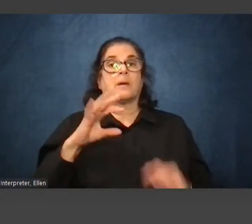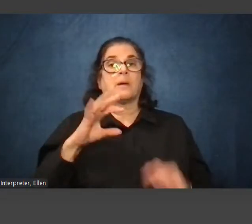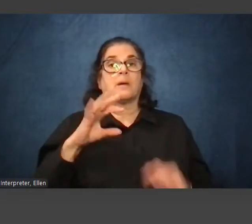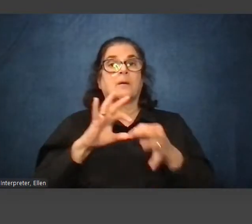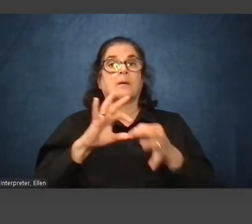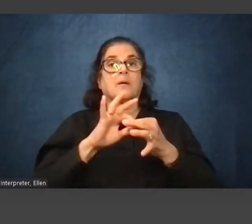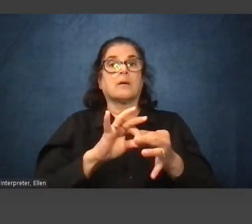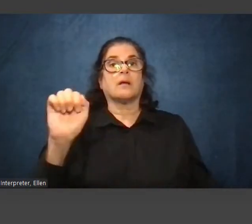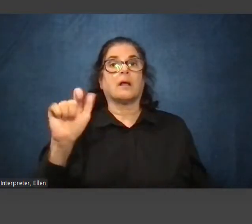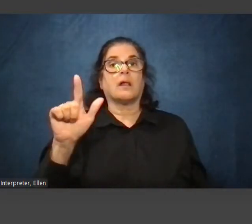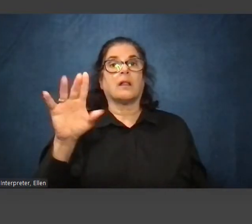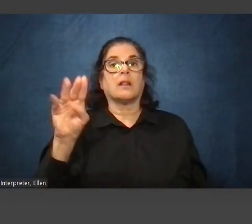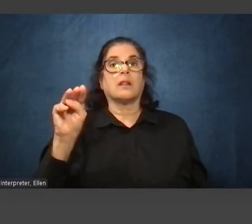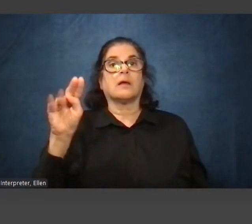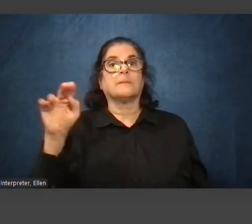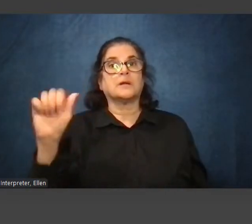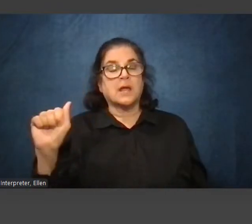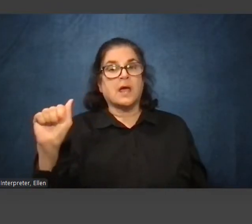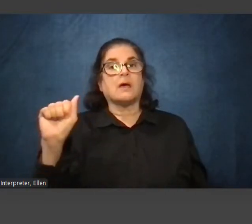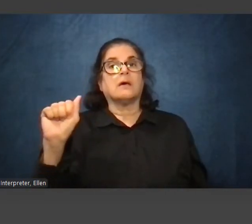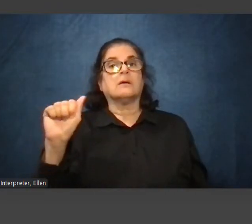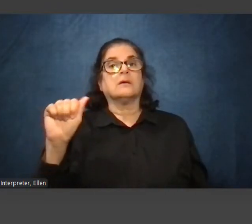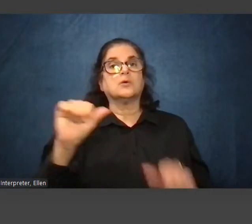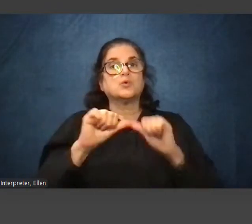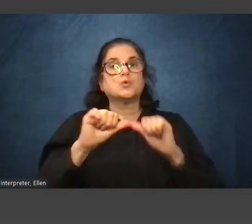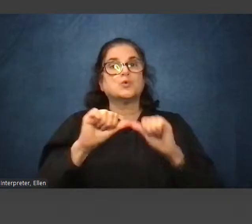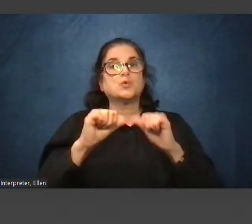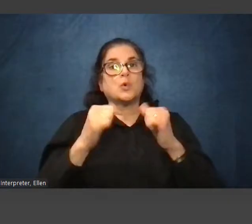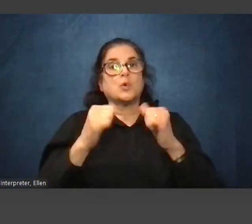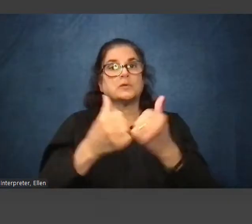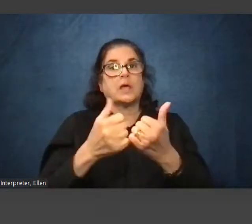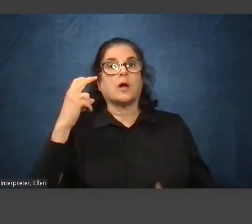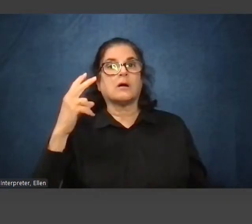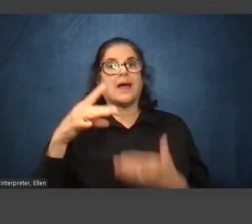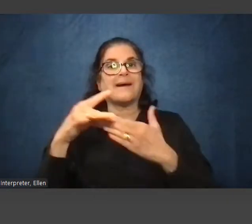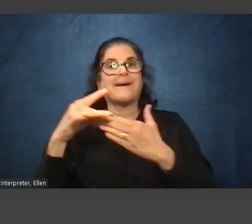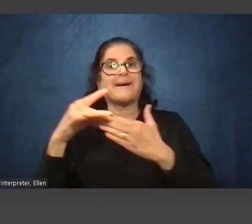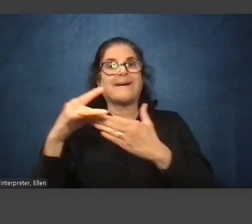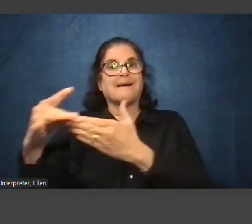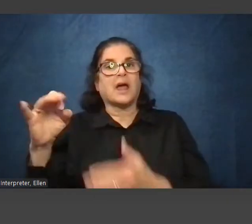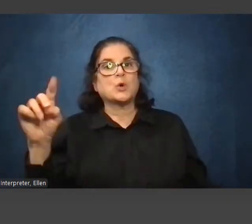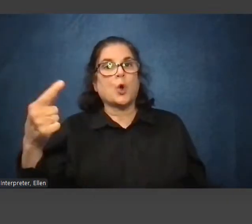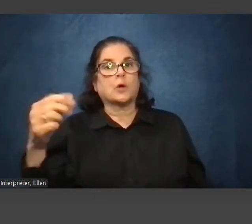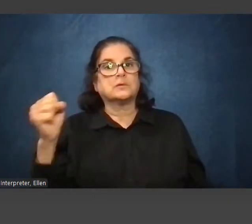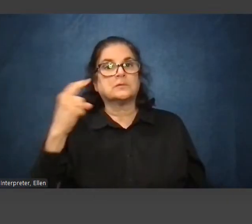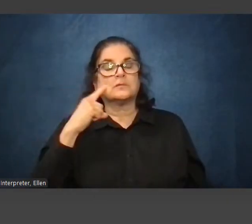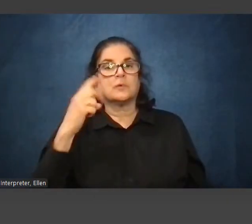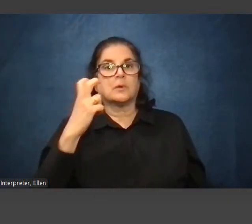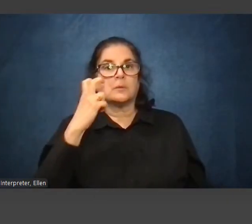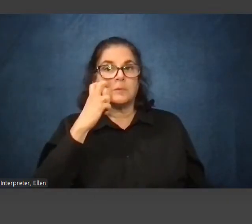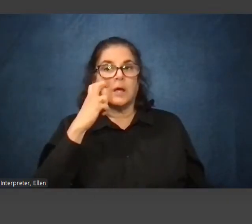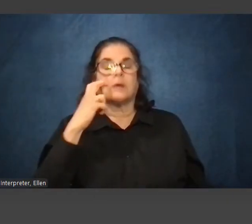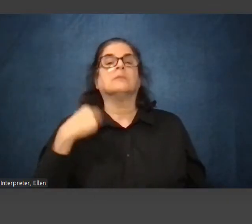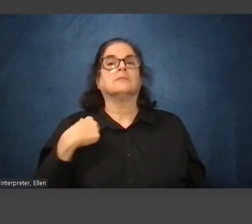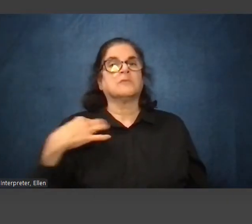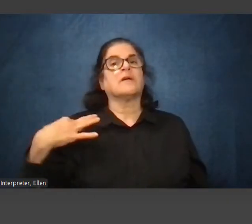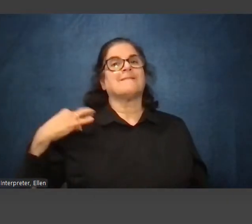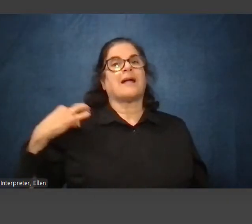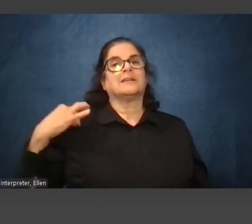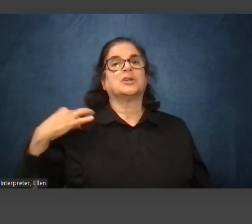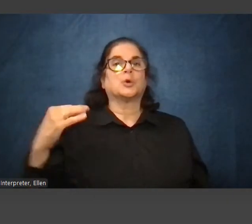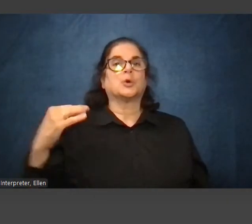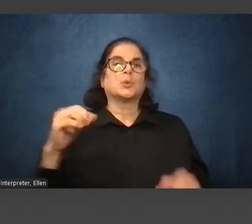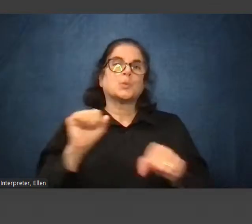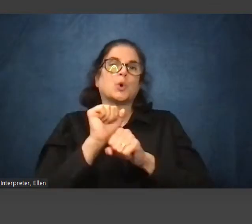for the Blind. And I do a lot of volunteer work in the community, especially with Second Sense downtown. And I am